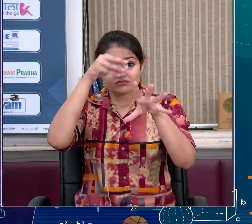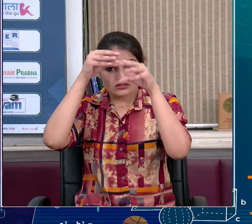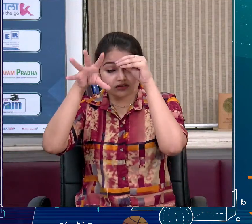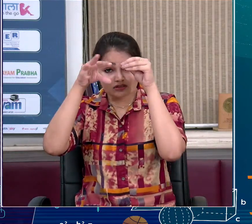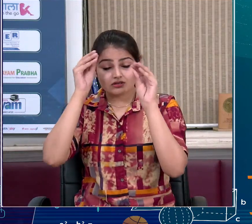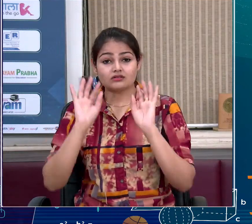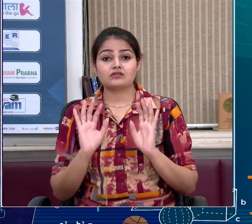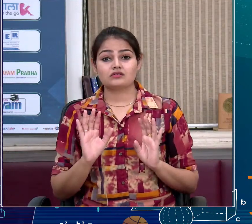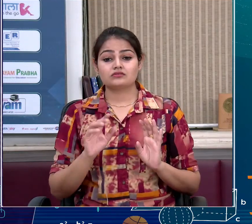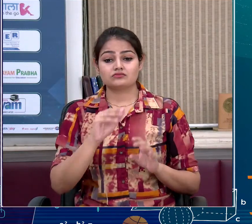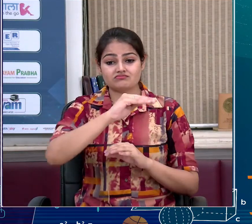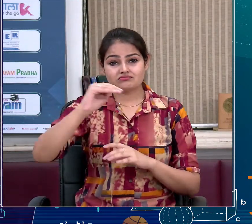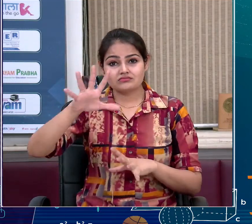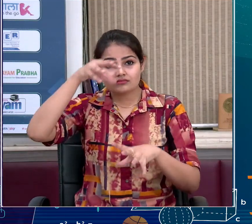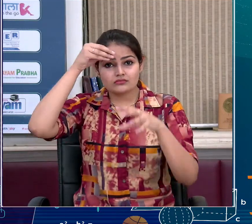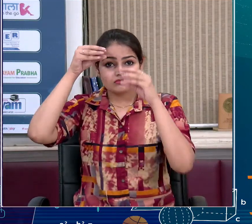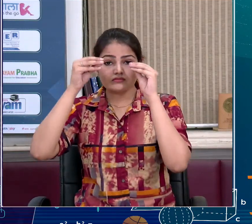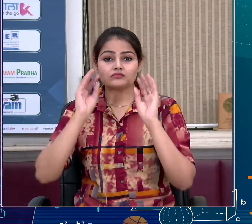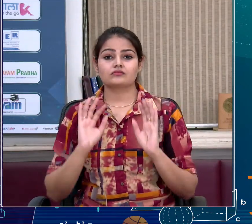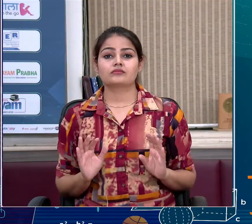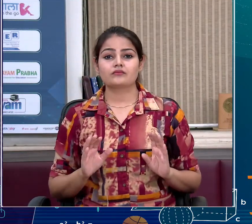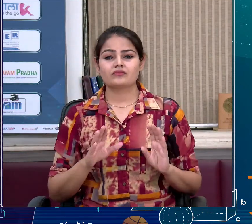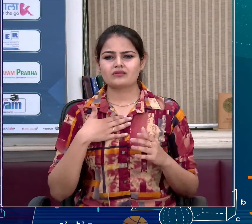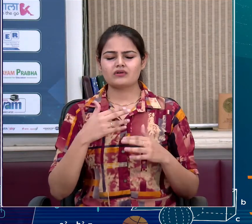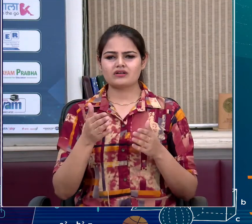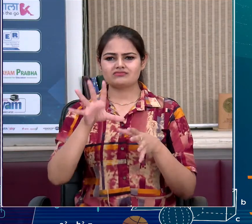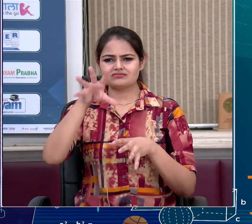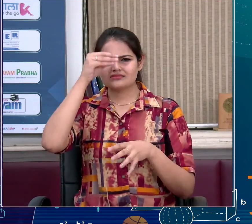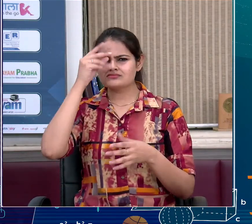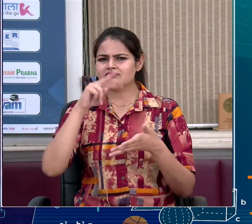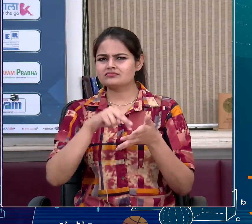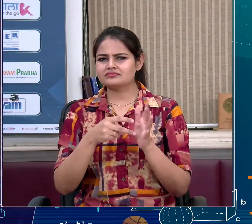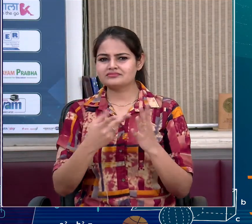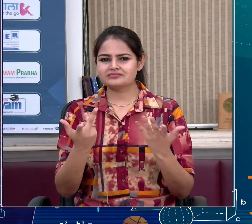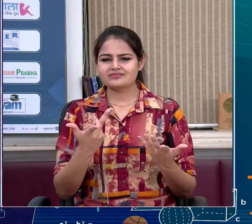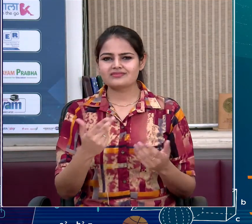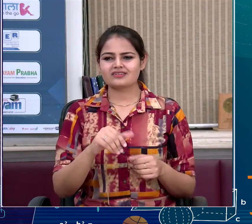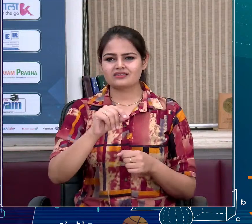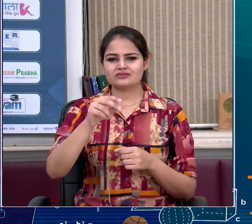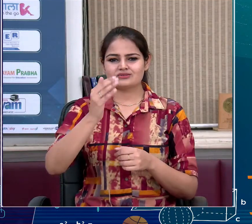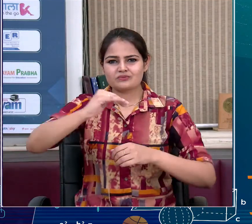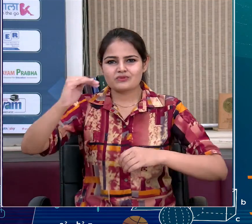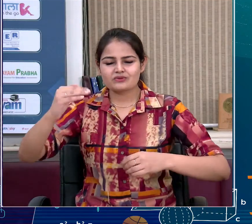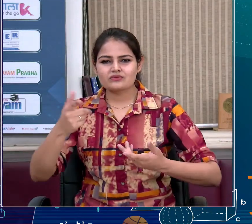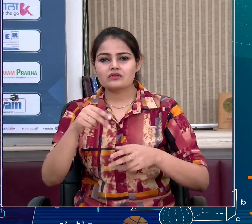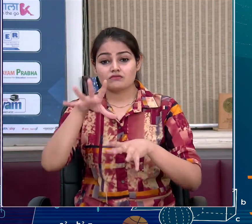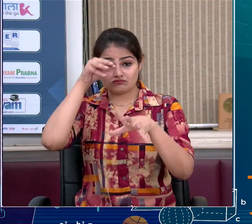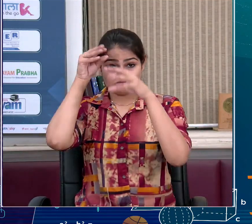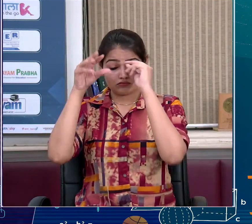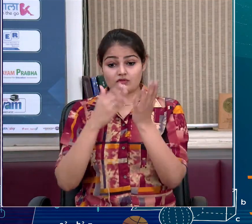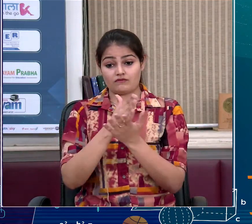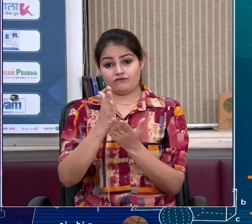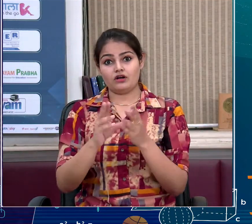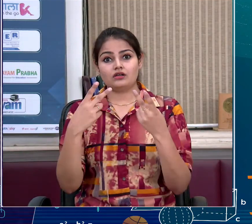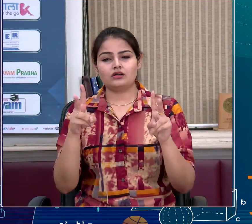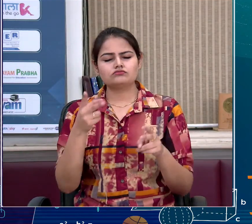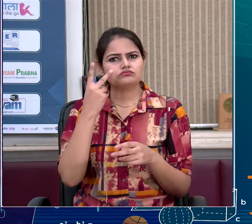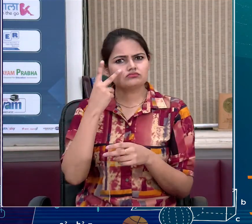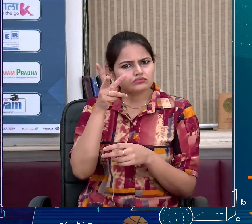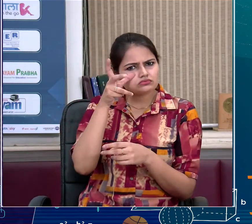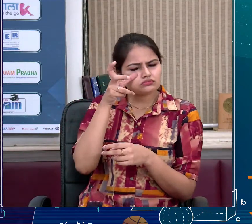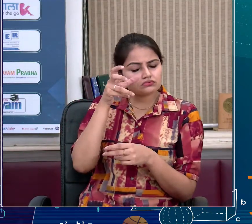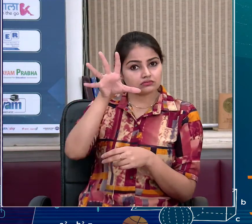is learners. So when I'm looking at the learner, so we have different learners: auditory, visual, and kinesthetic and